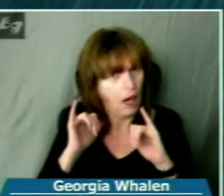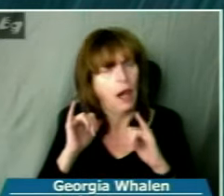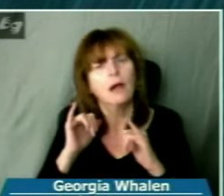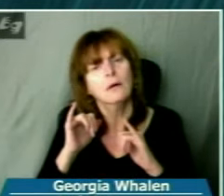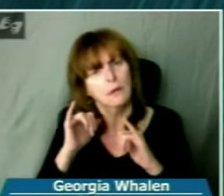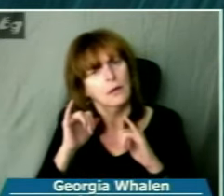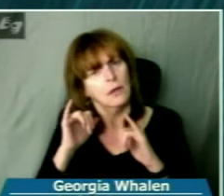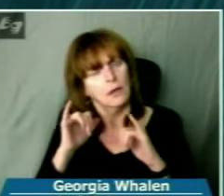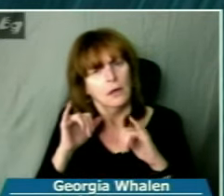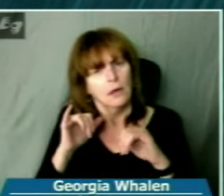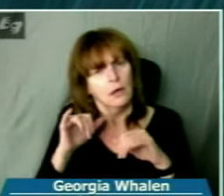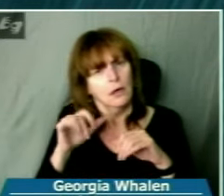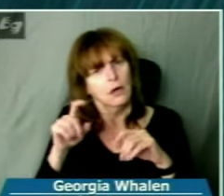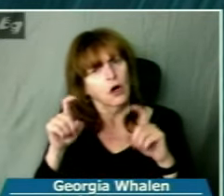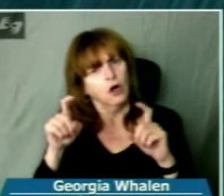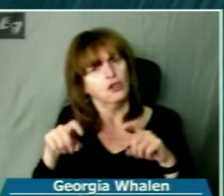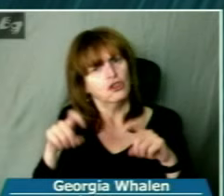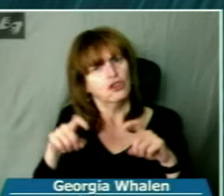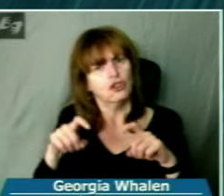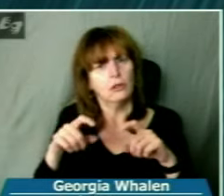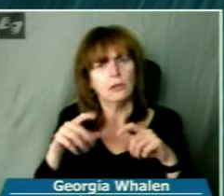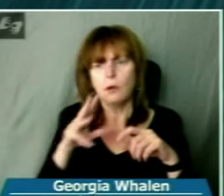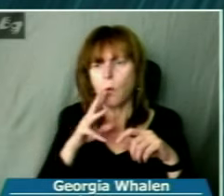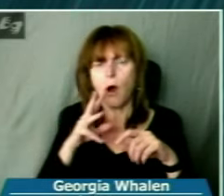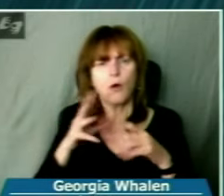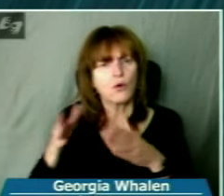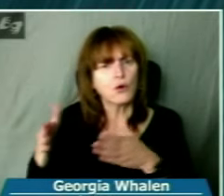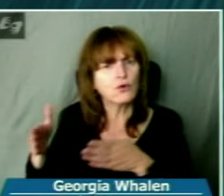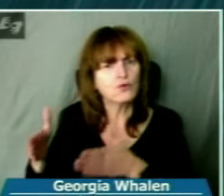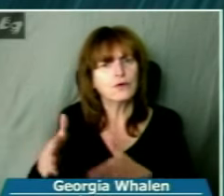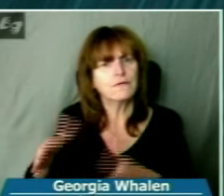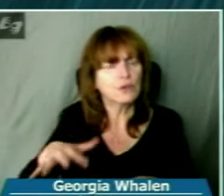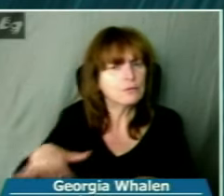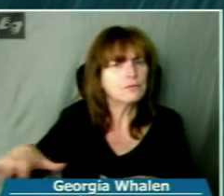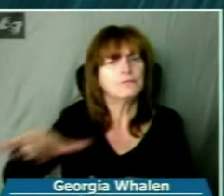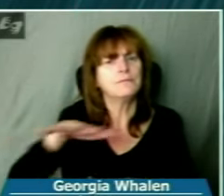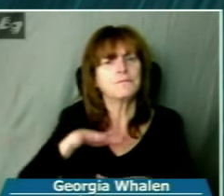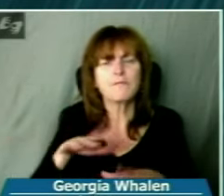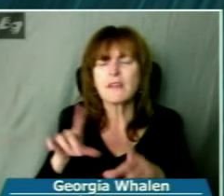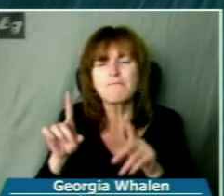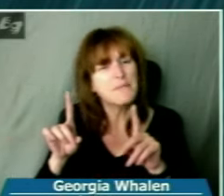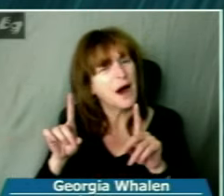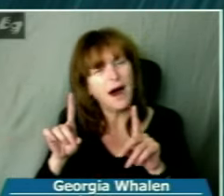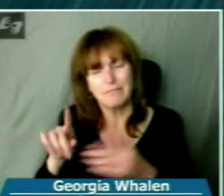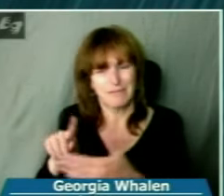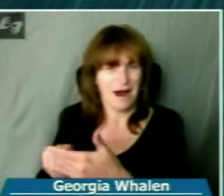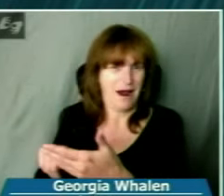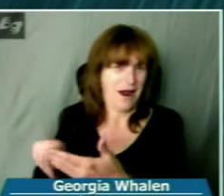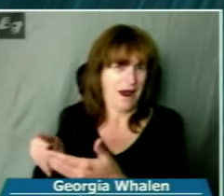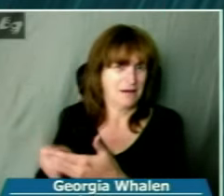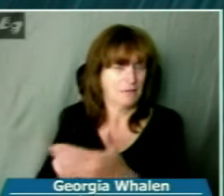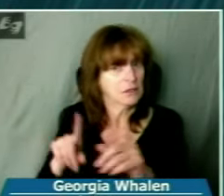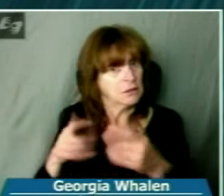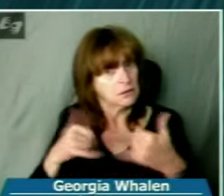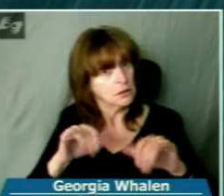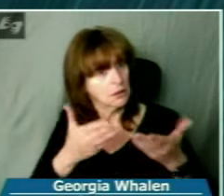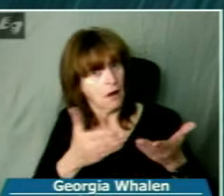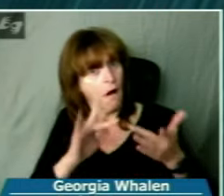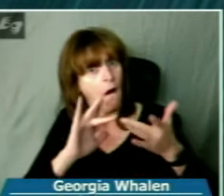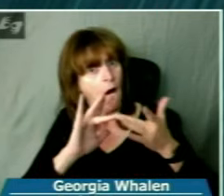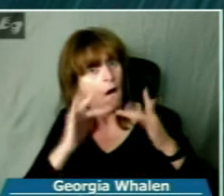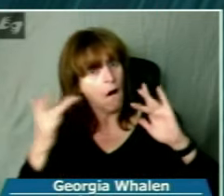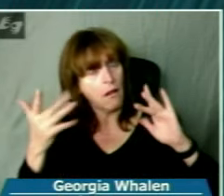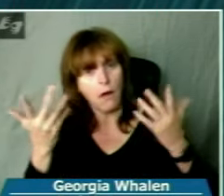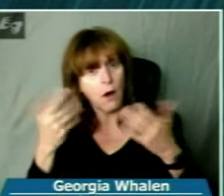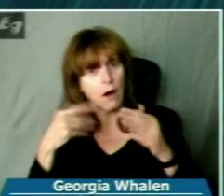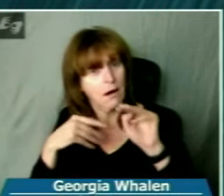year, it's going to be a virtual walk. And so they're asking people to take part on May the 23rd by walking, running, or cycling